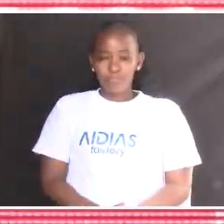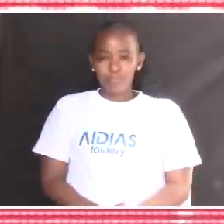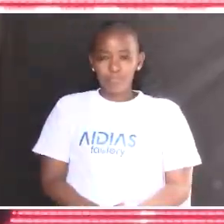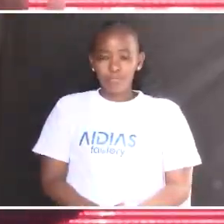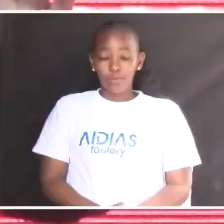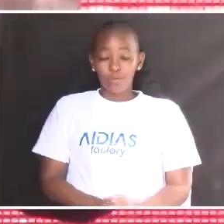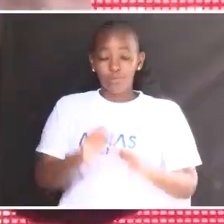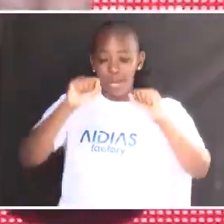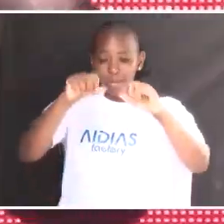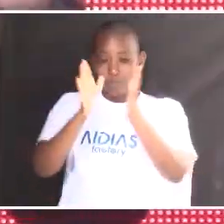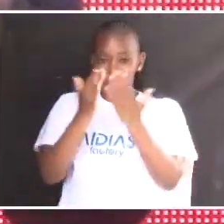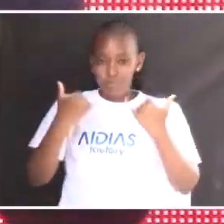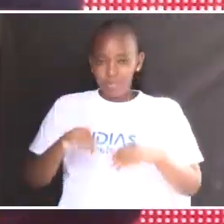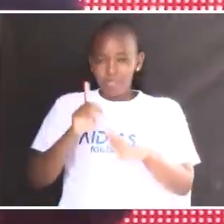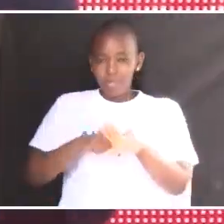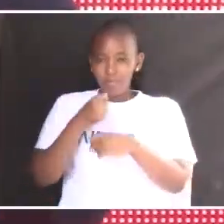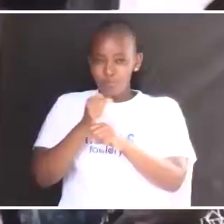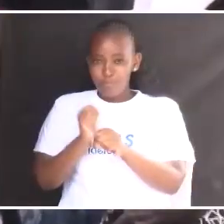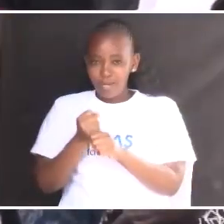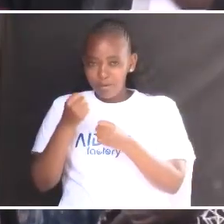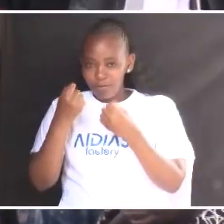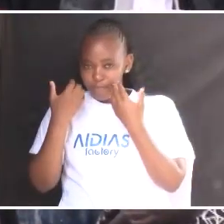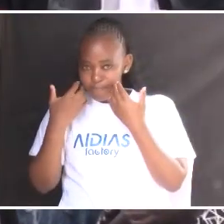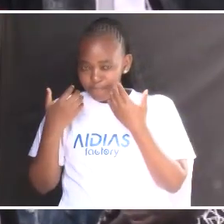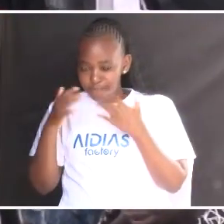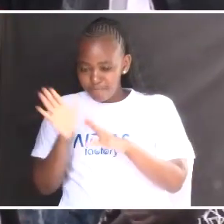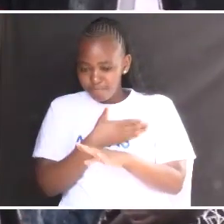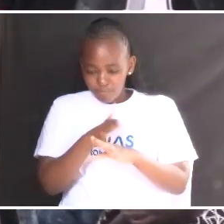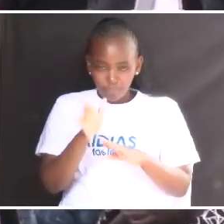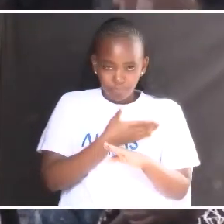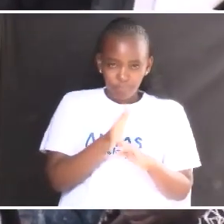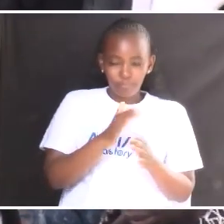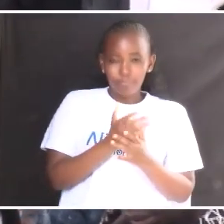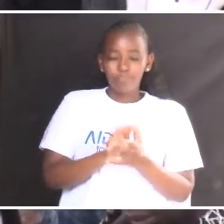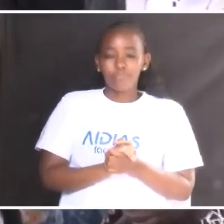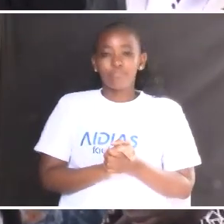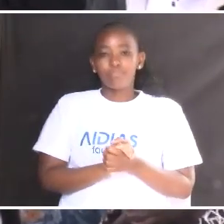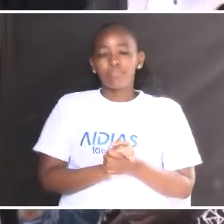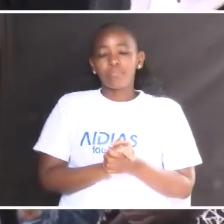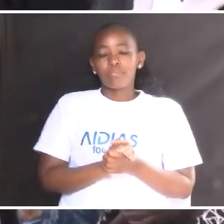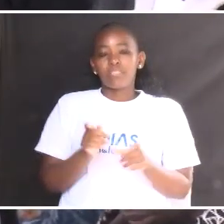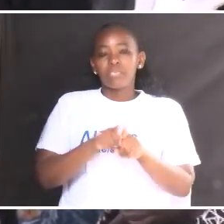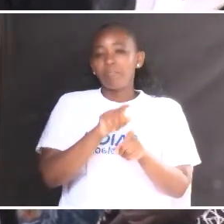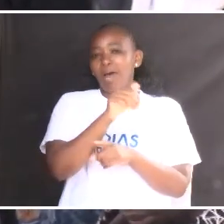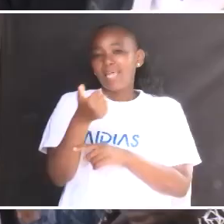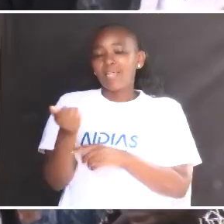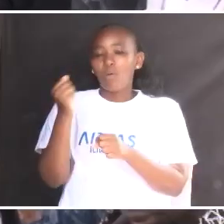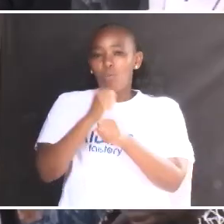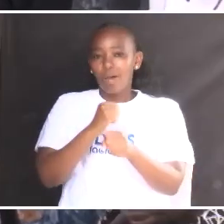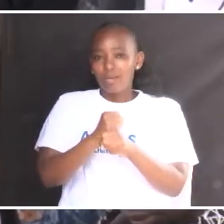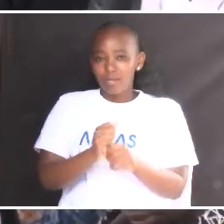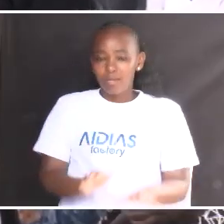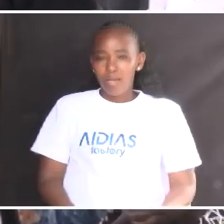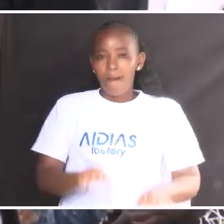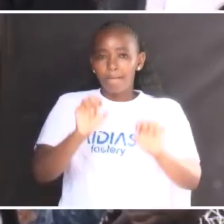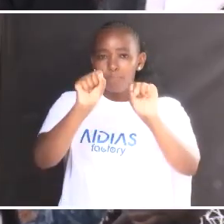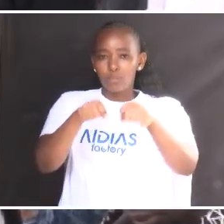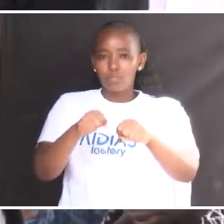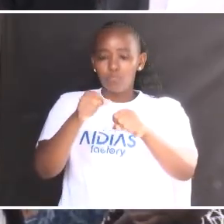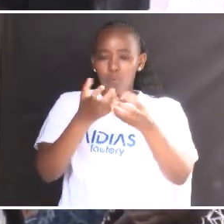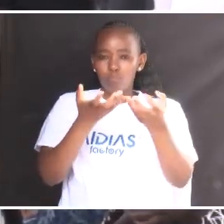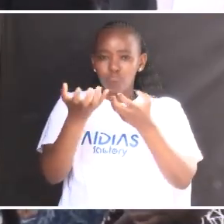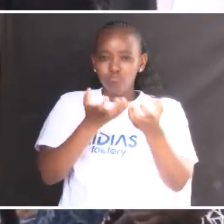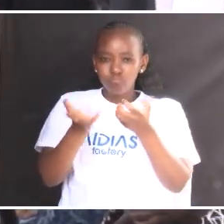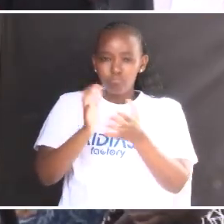utakubaliana na mimi, ukishatengeneza kazi, kitu kama music hivi, let me use music, but it could be any other work. Utaweza